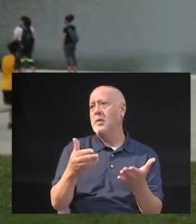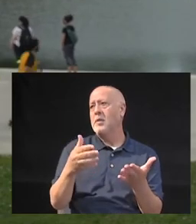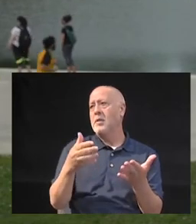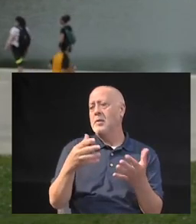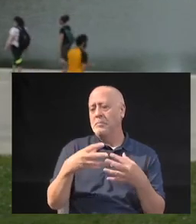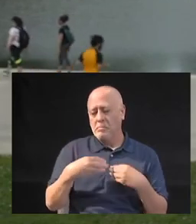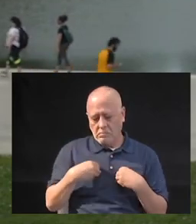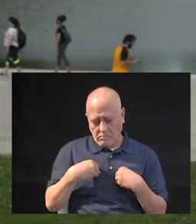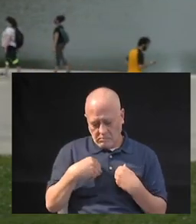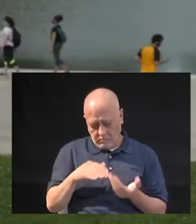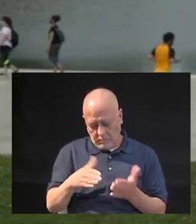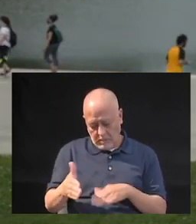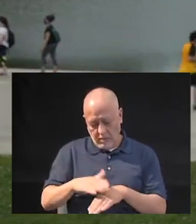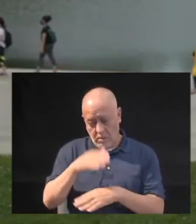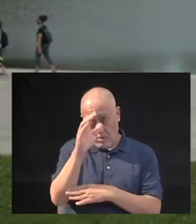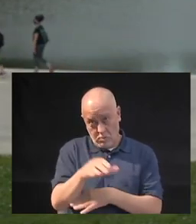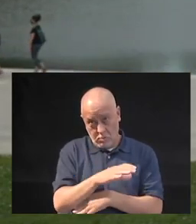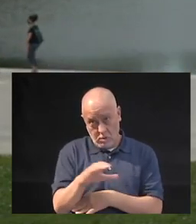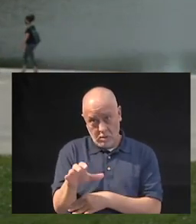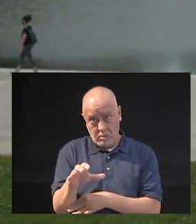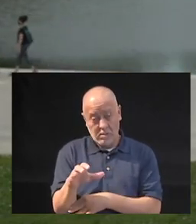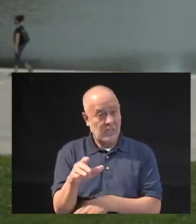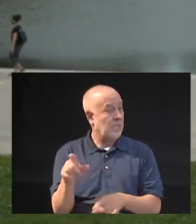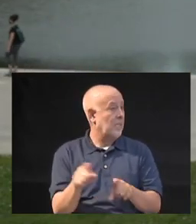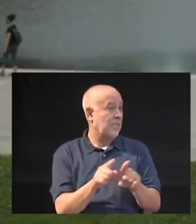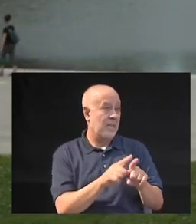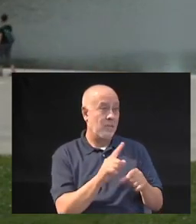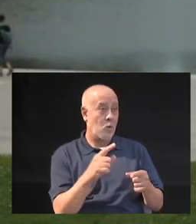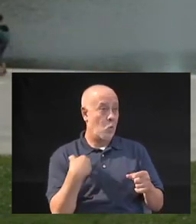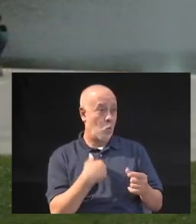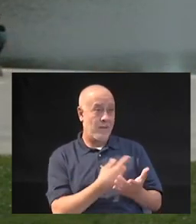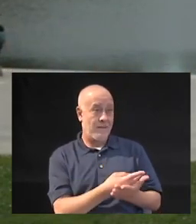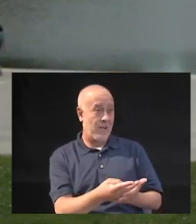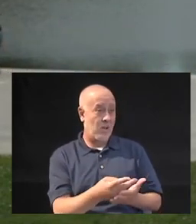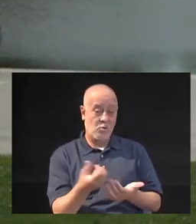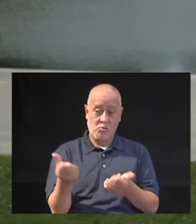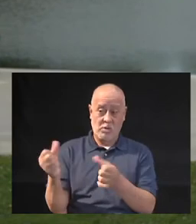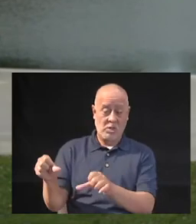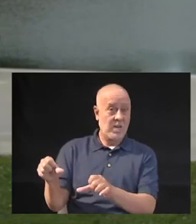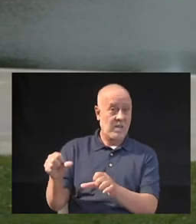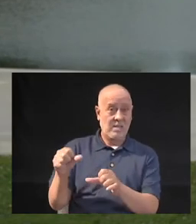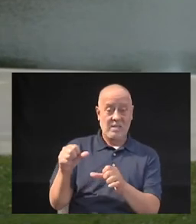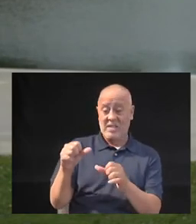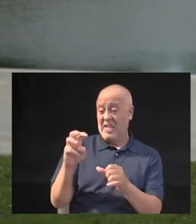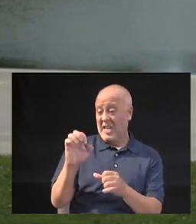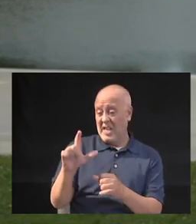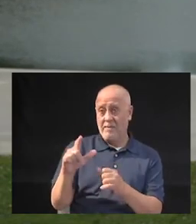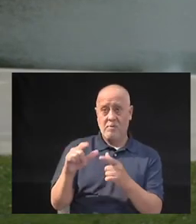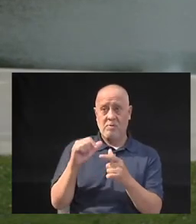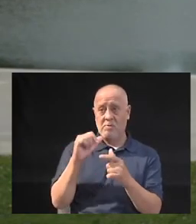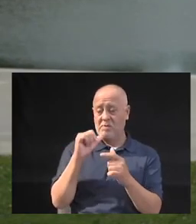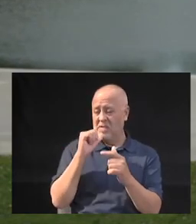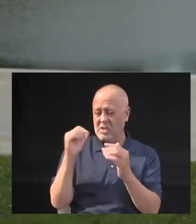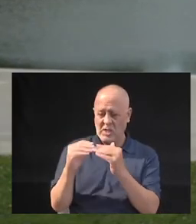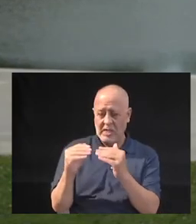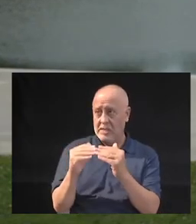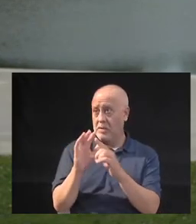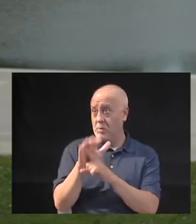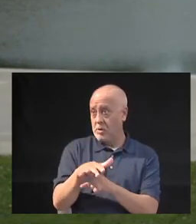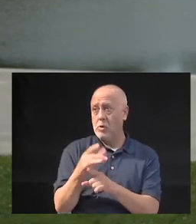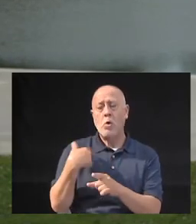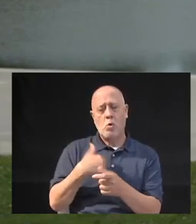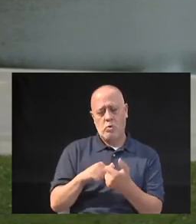cross. Likewise, when we fail to reject evil, injustice, and oppression, we change our personal